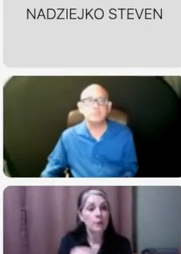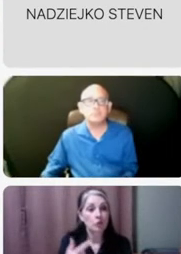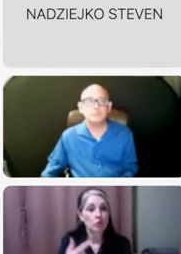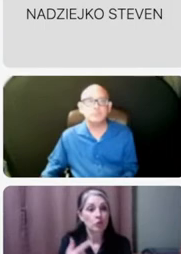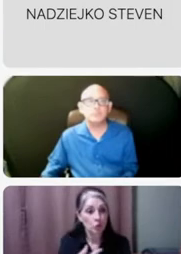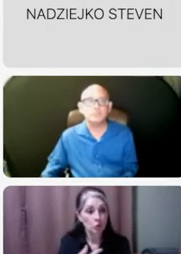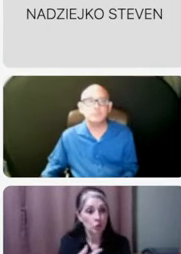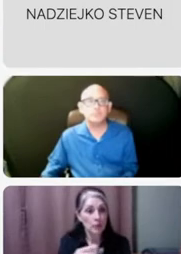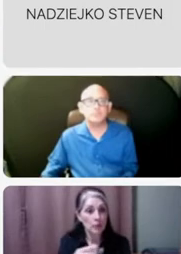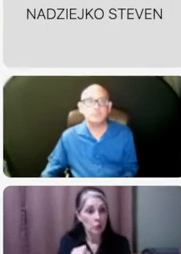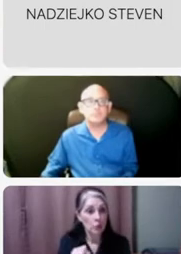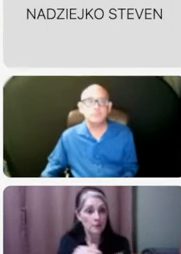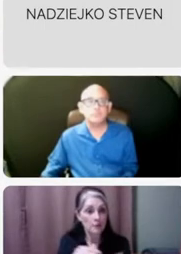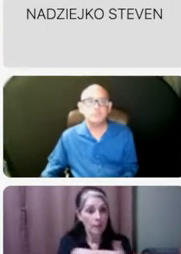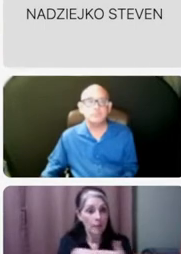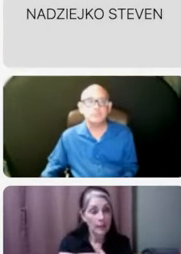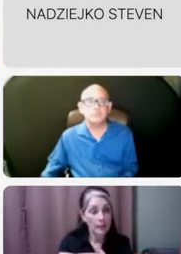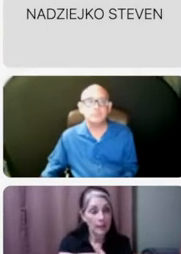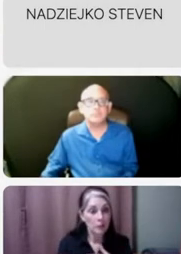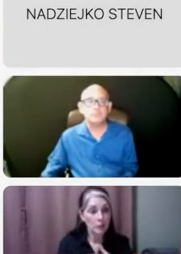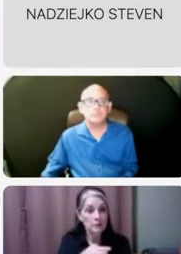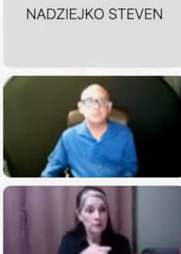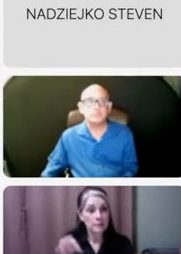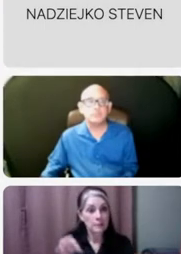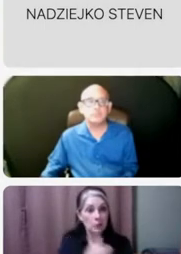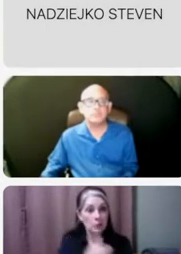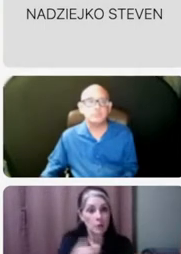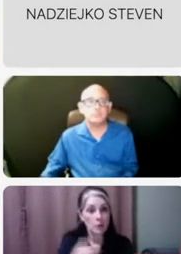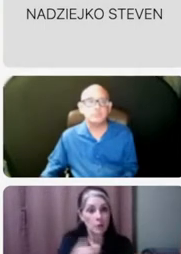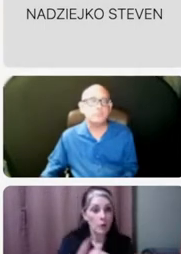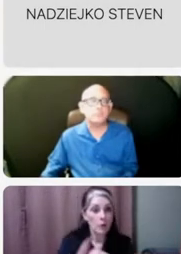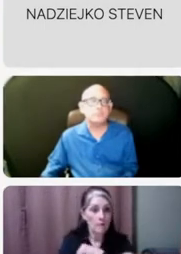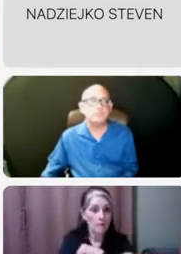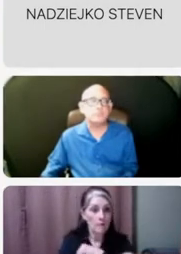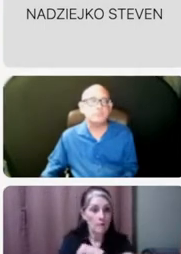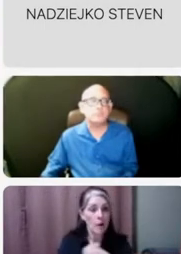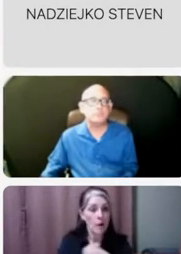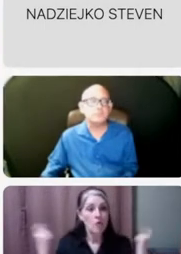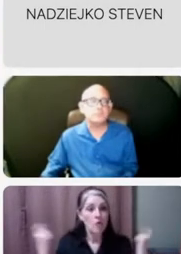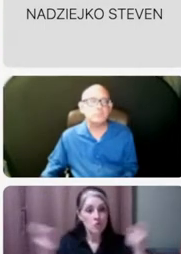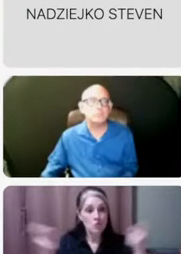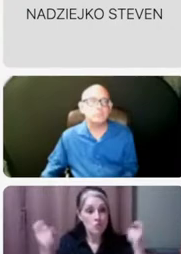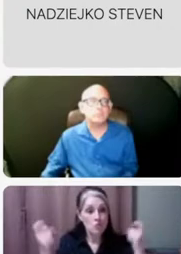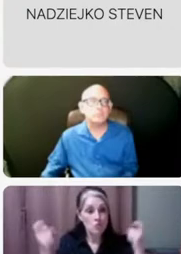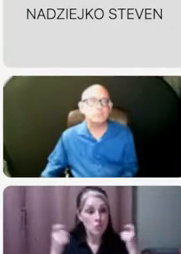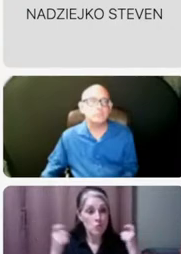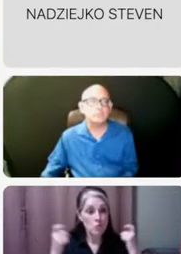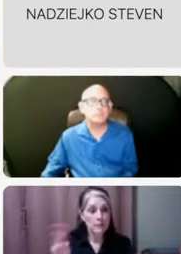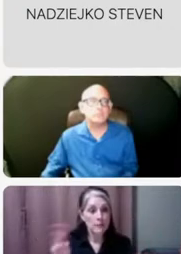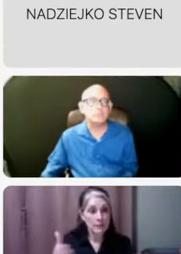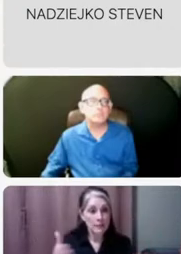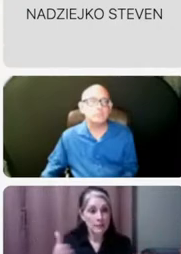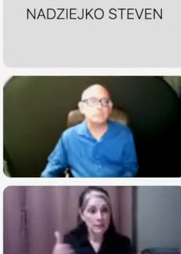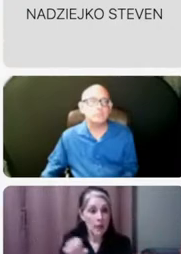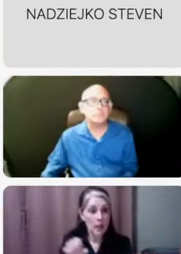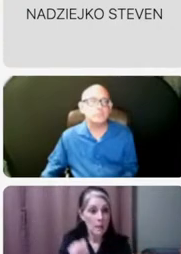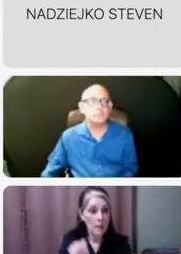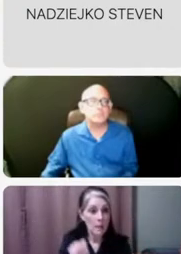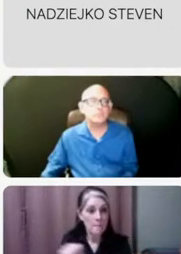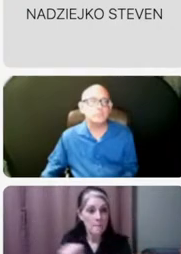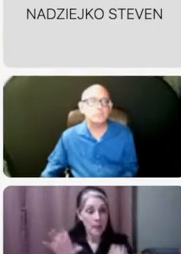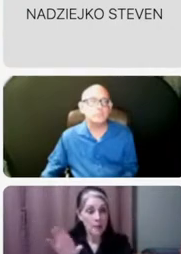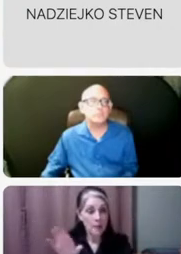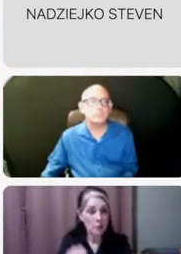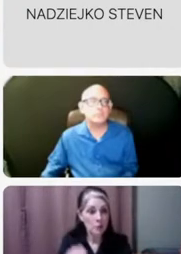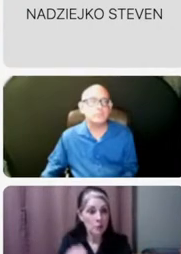spirited members to their annual fall rally held at six logs magic mountain key club members learn chants and cheers leading up to the event and